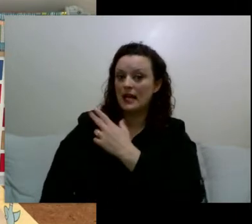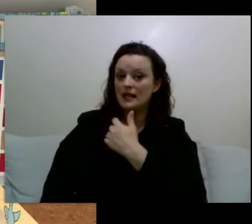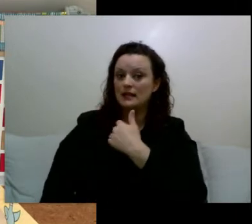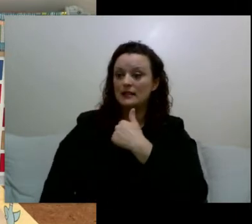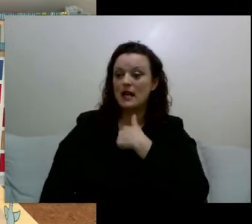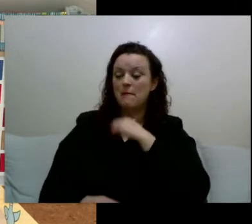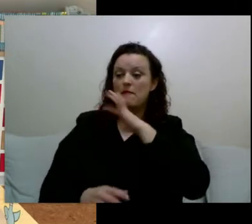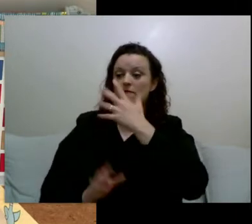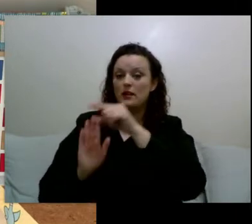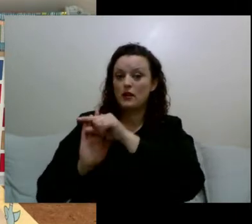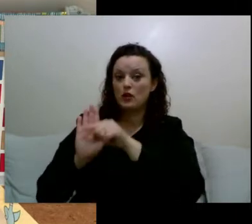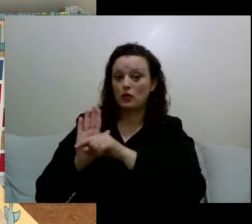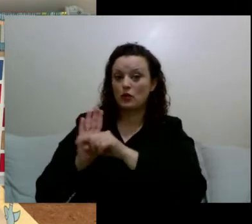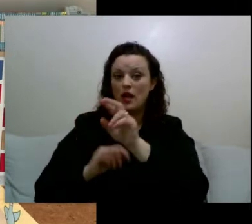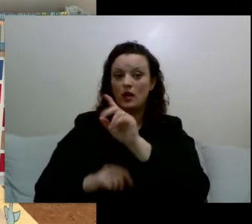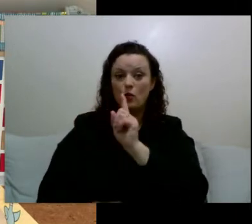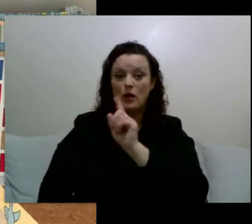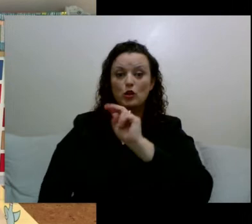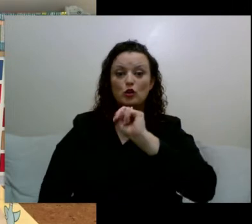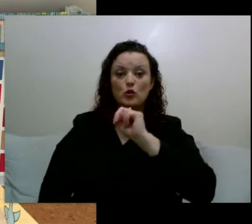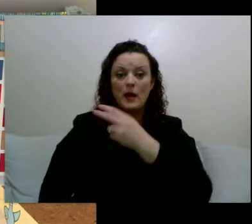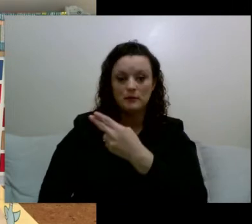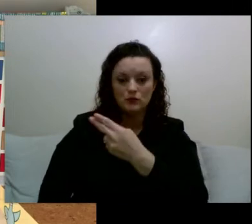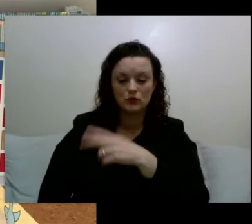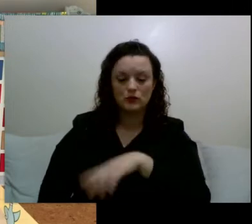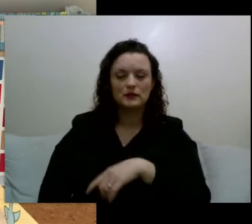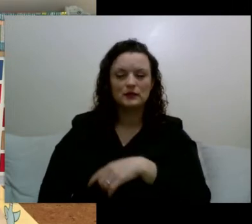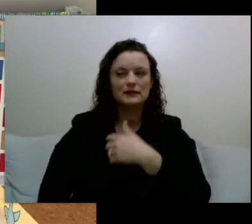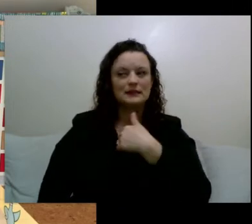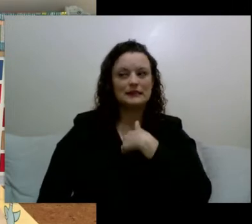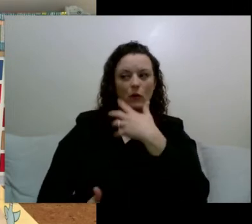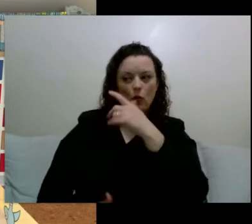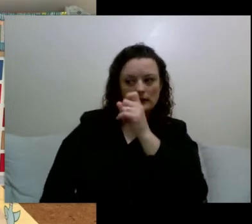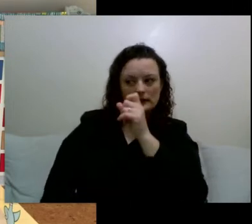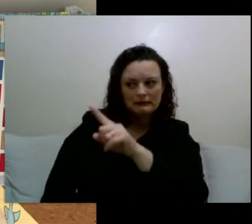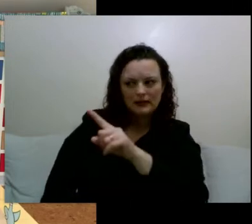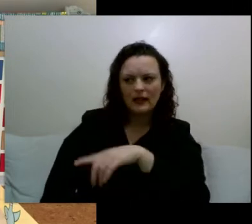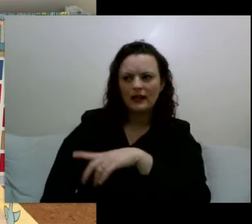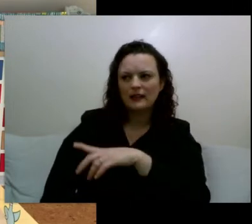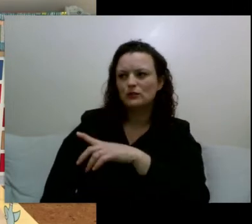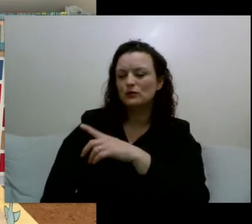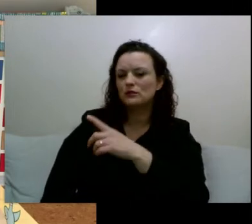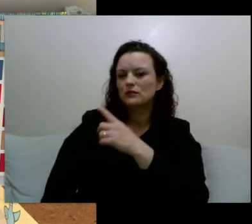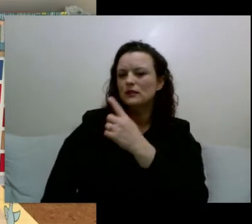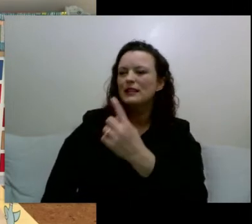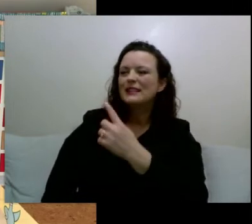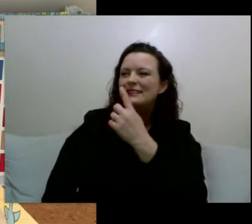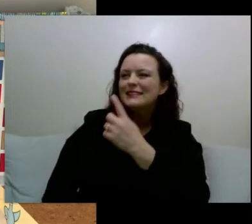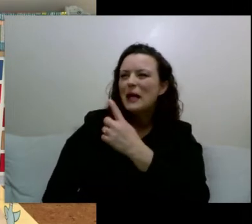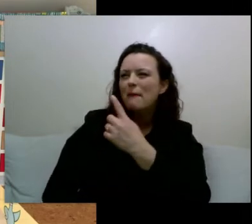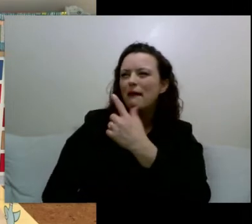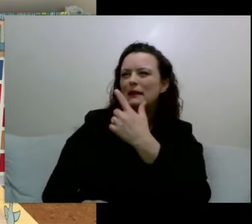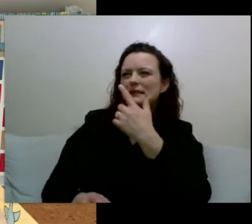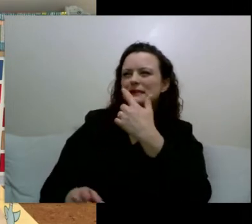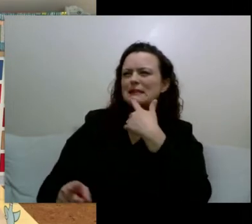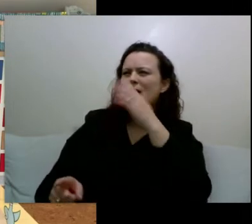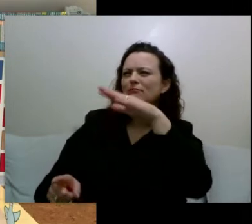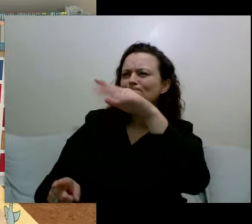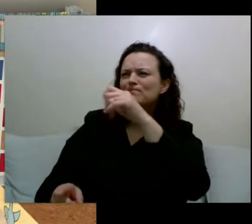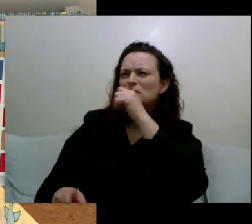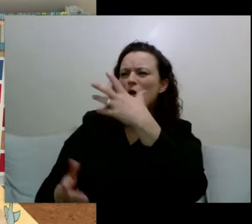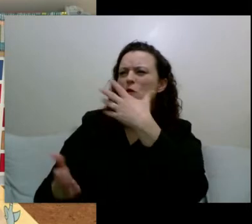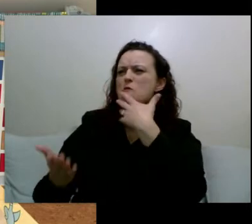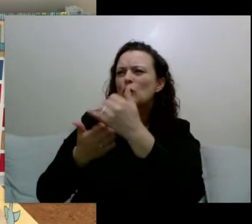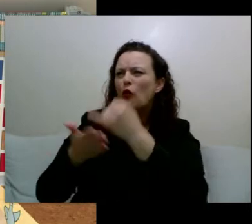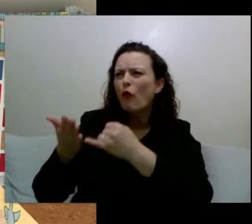I wanted to ask if anyone ever think that you weren't a good artist. Some of my friends don't like my